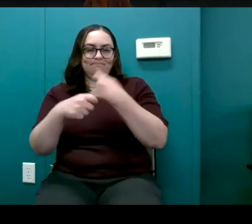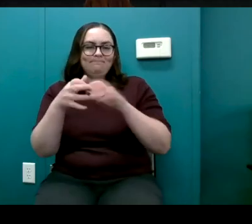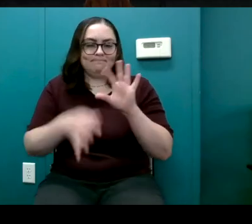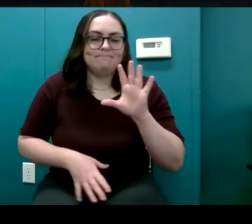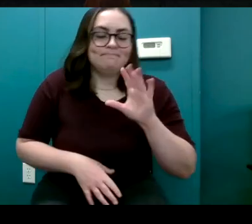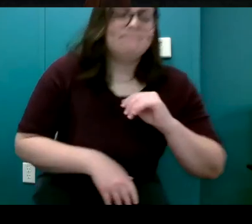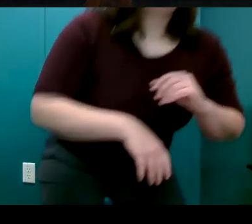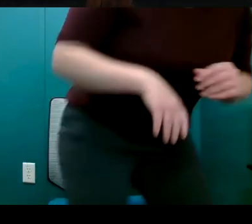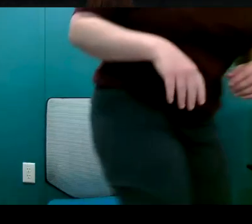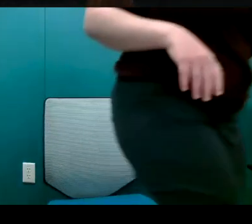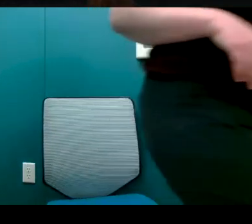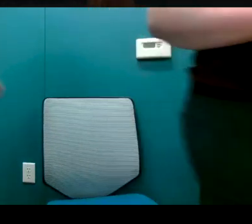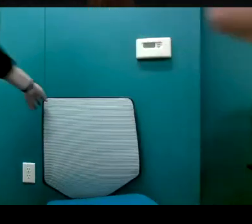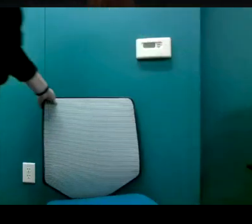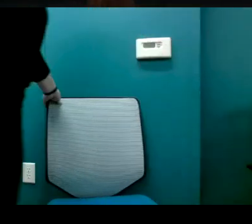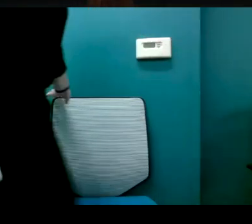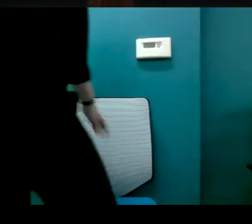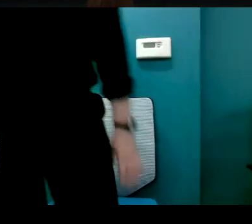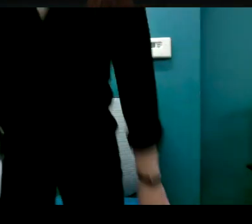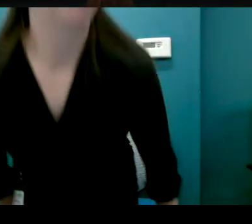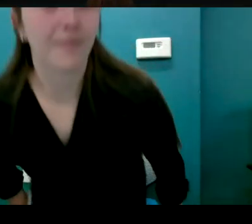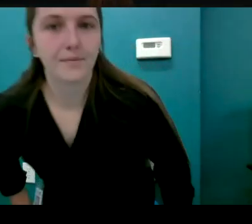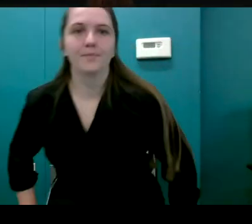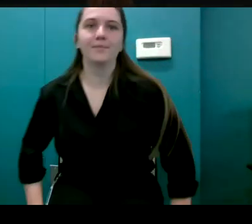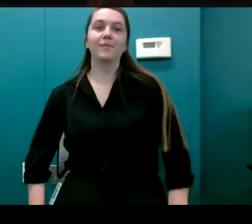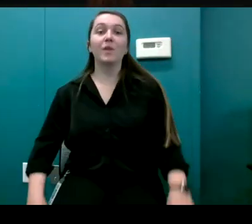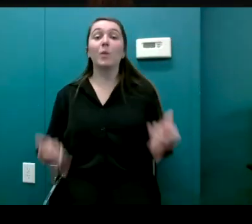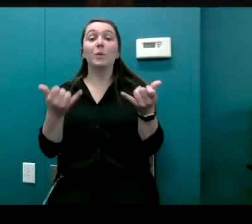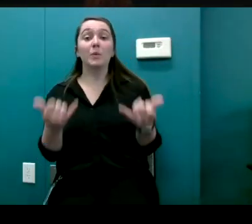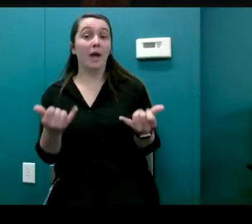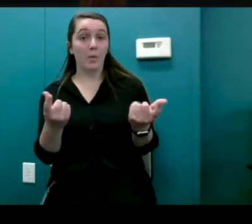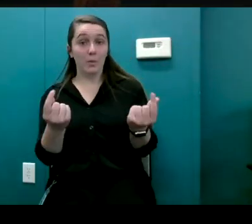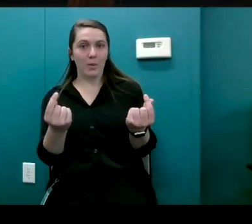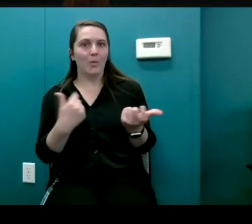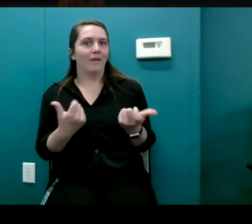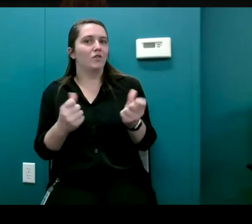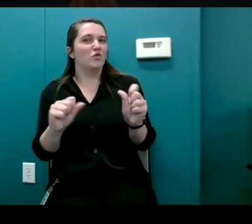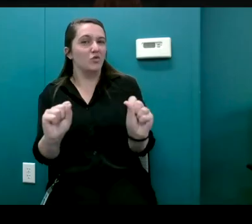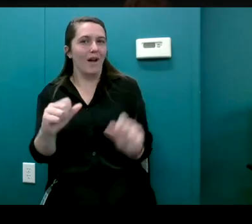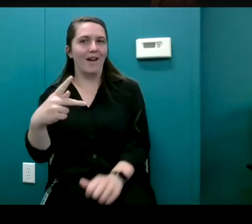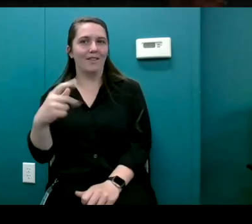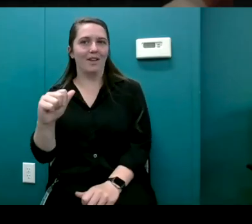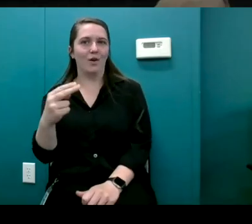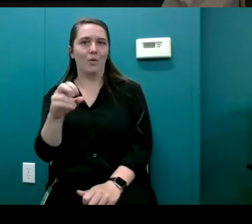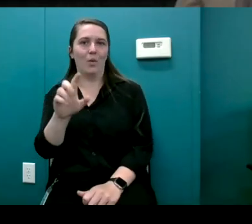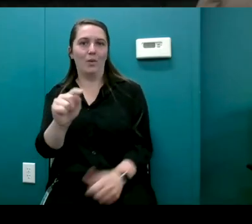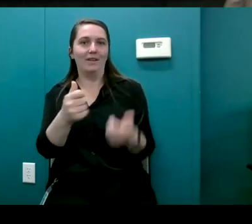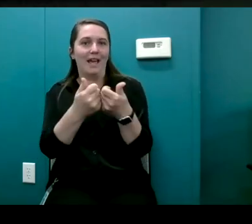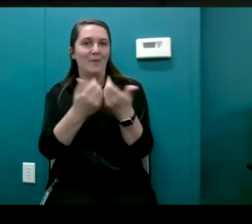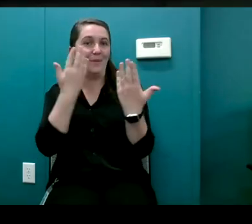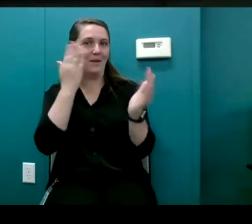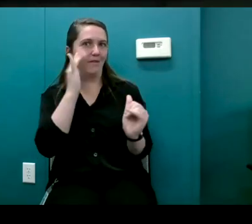So now what I would like to do, we're going to try my Kahoot game, but I don't know if it's going to